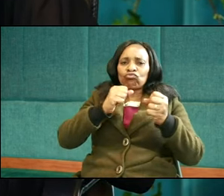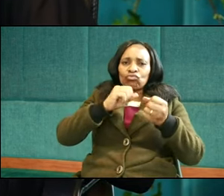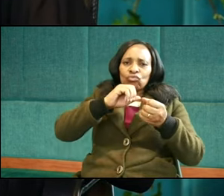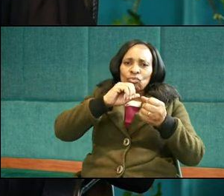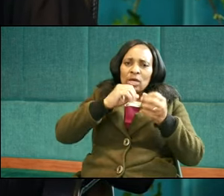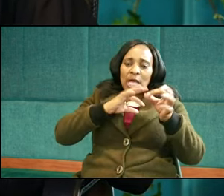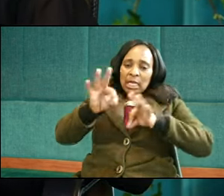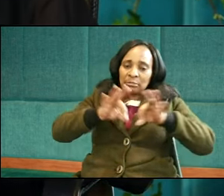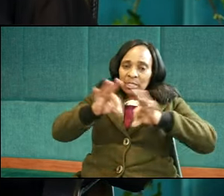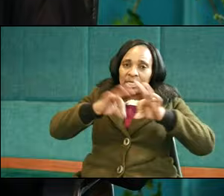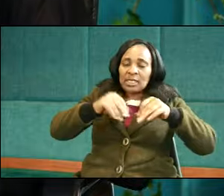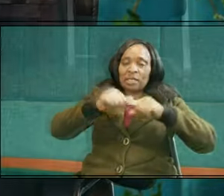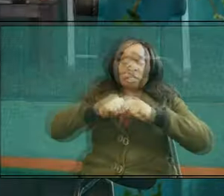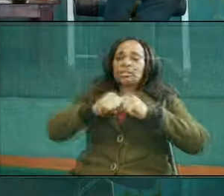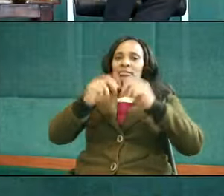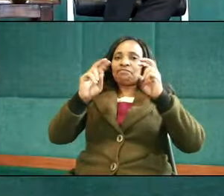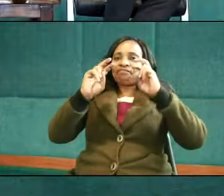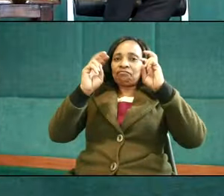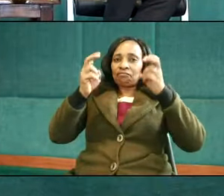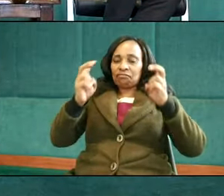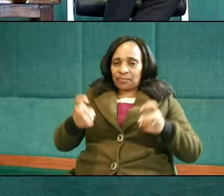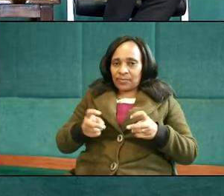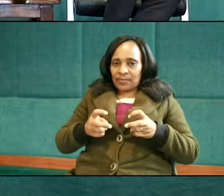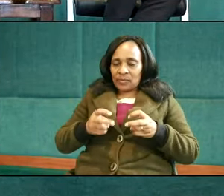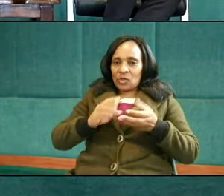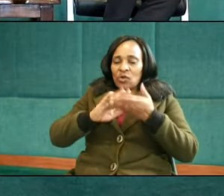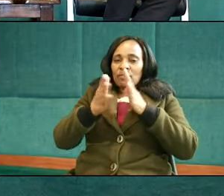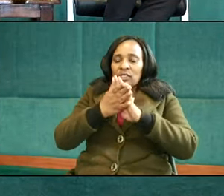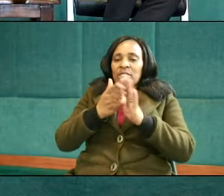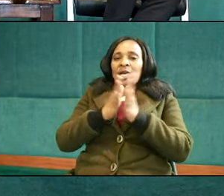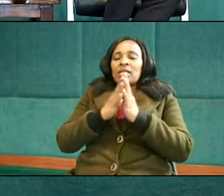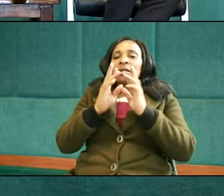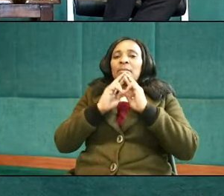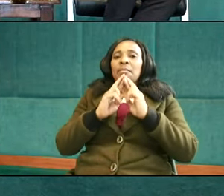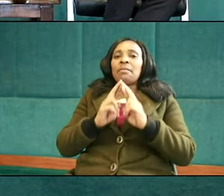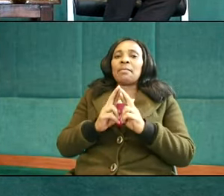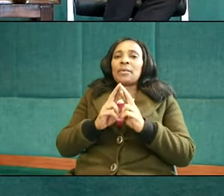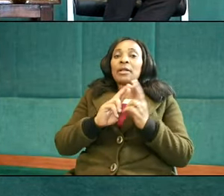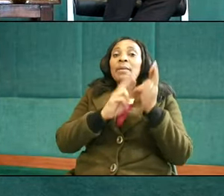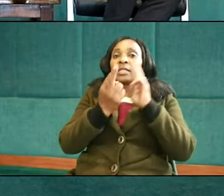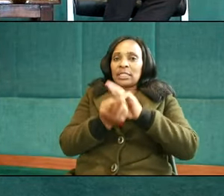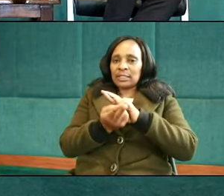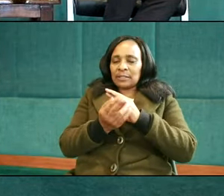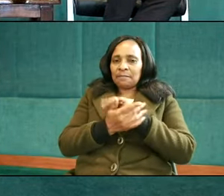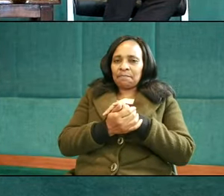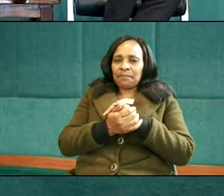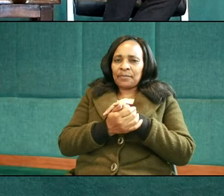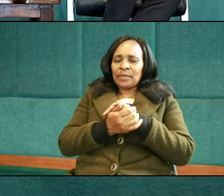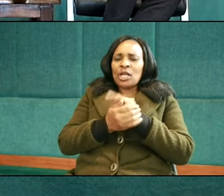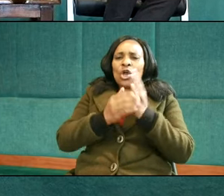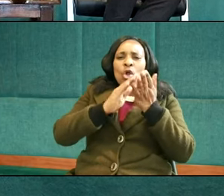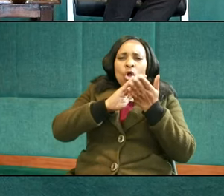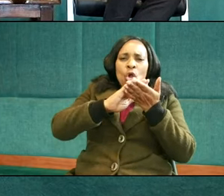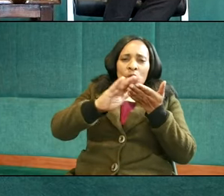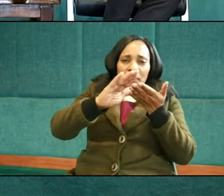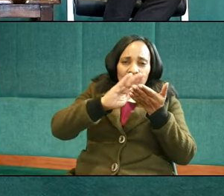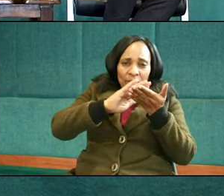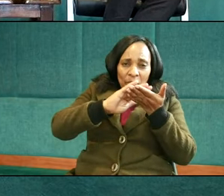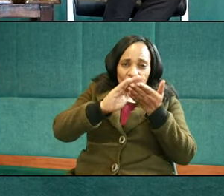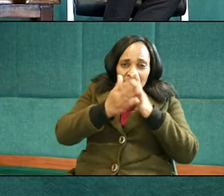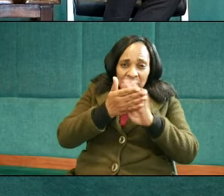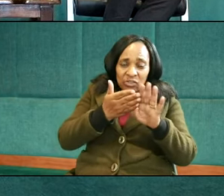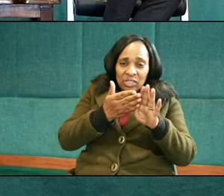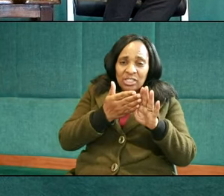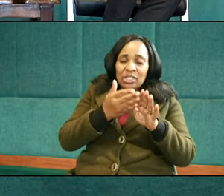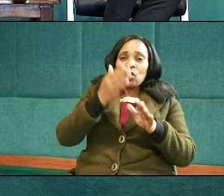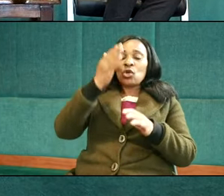here, confession and repentance. Okay. So confession is when you